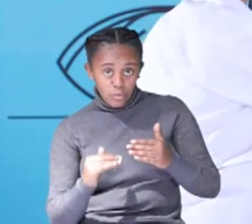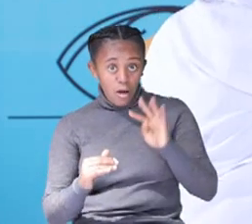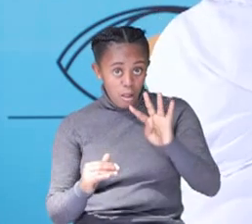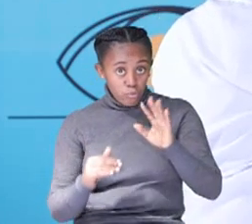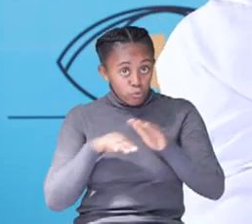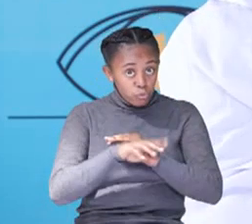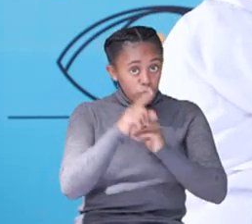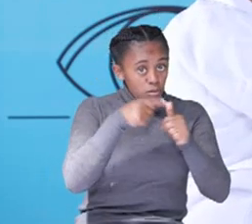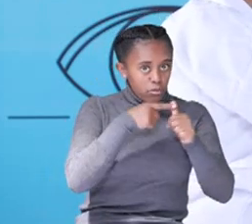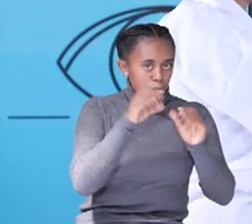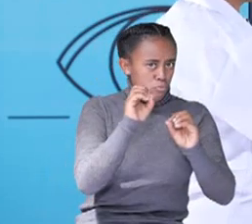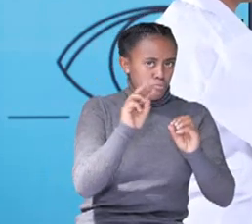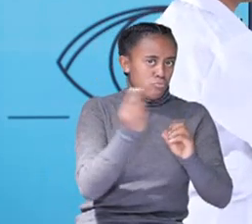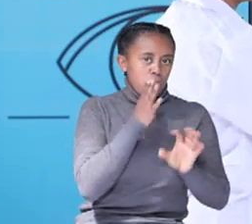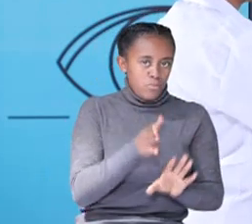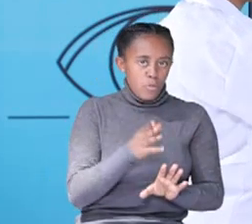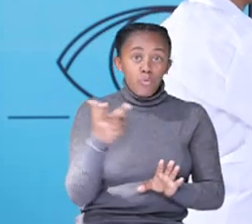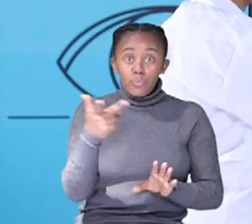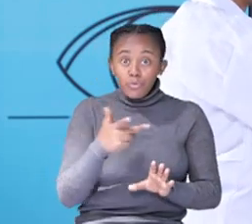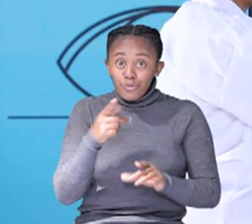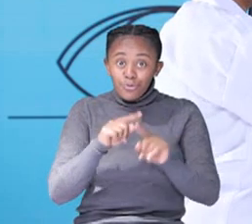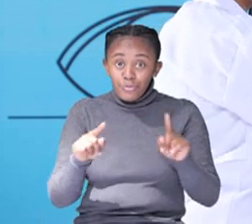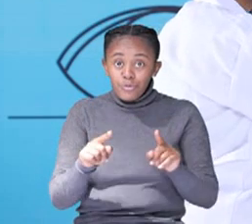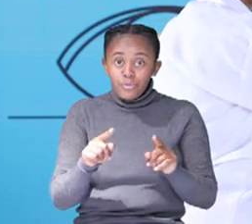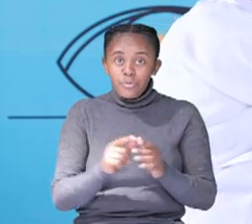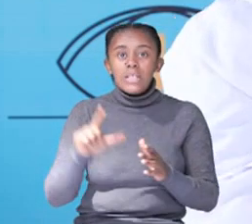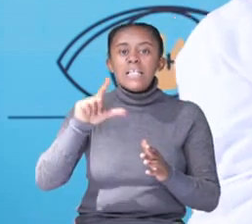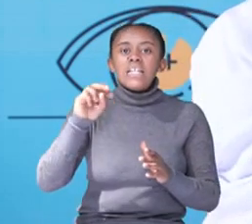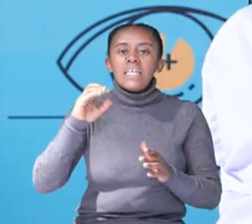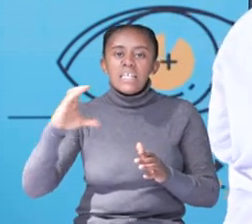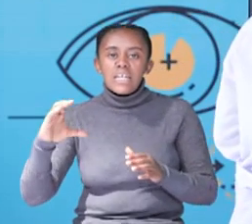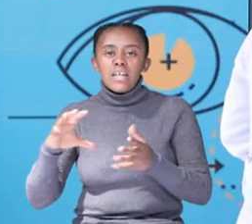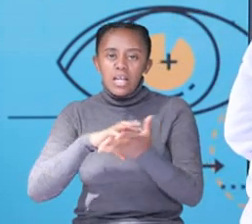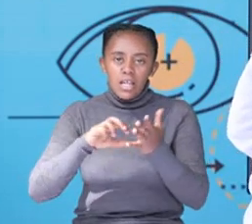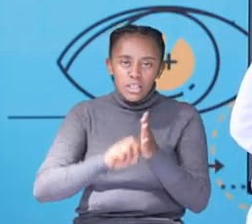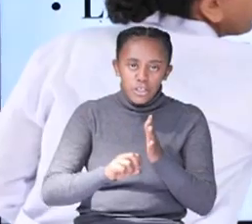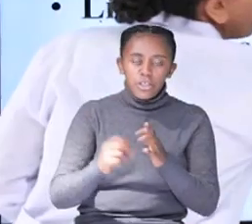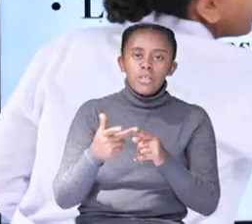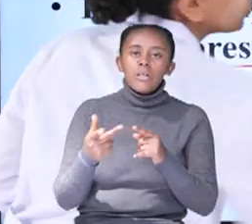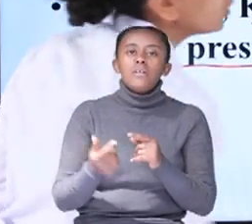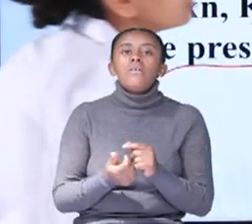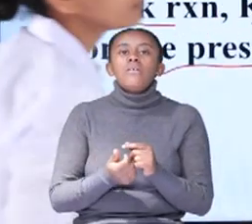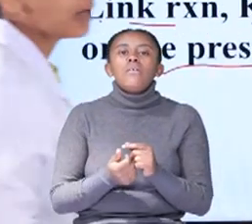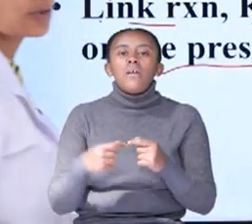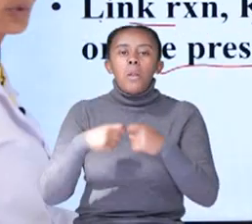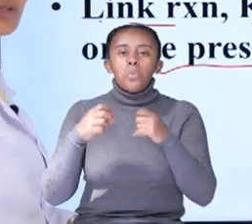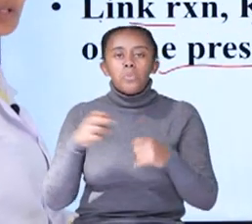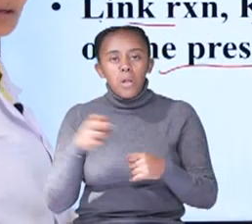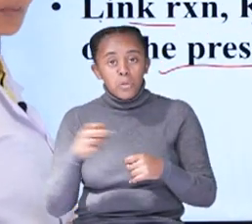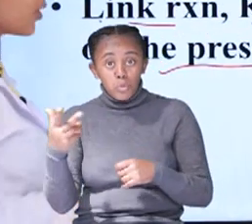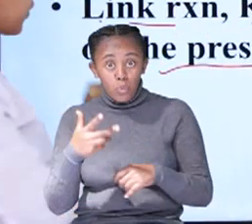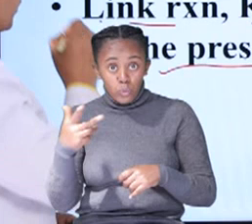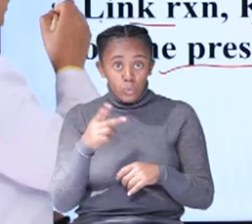on the presence of oxygen. These stages are link reaction, Krebs cycle, and electron